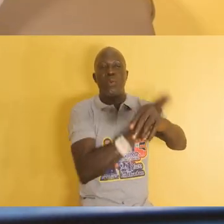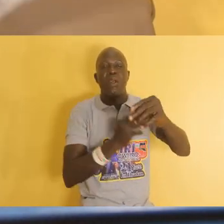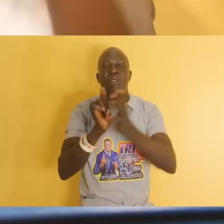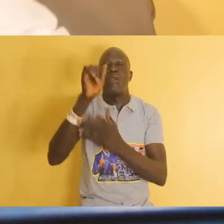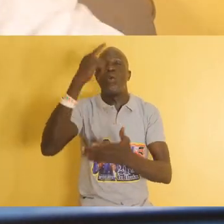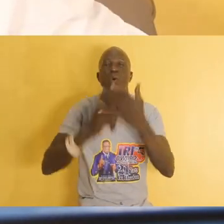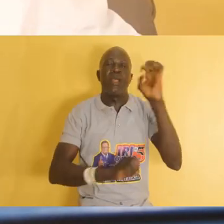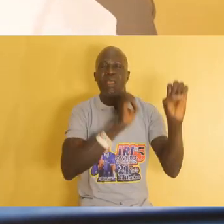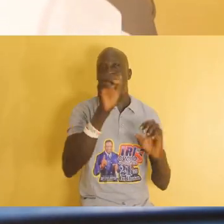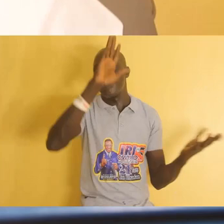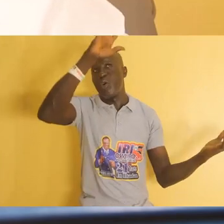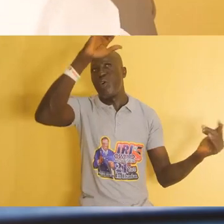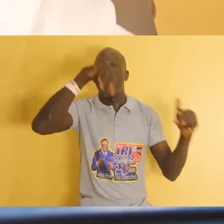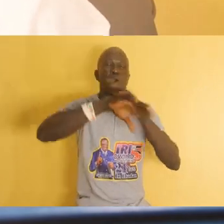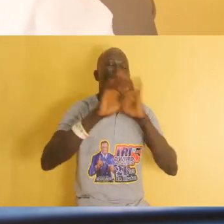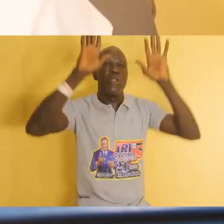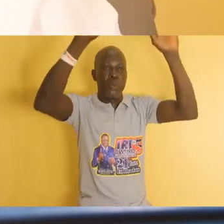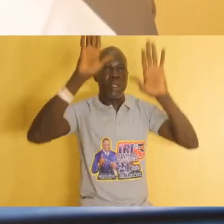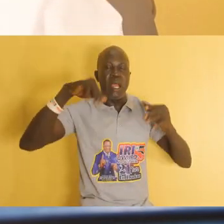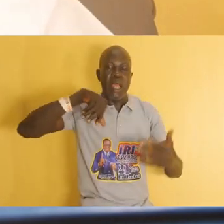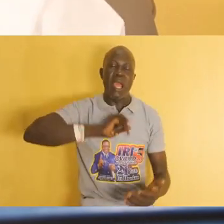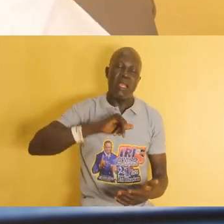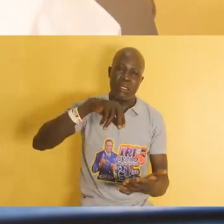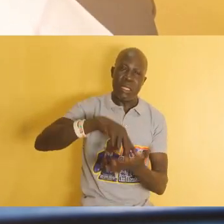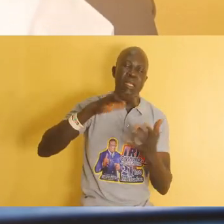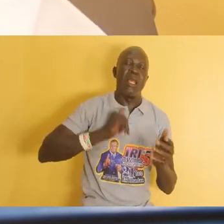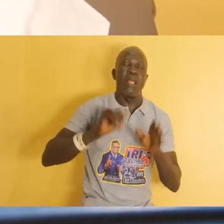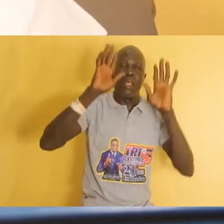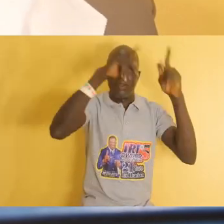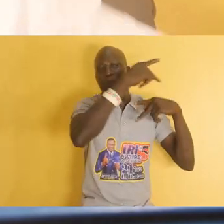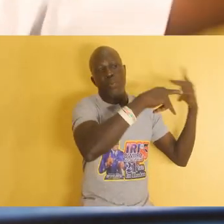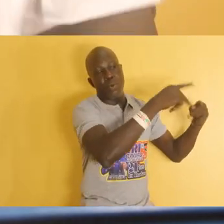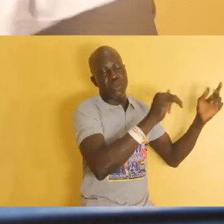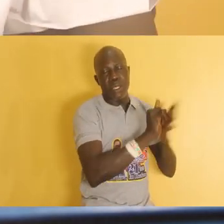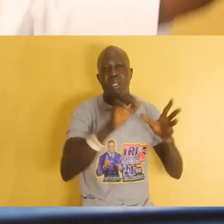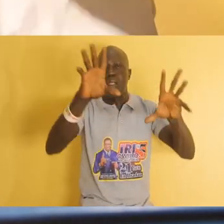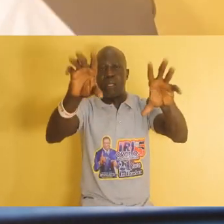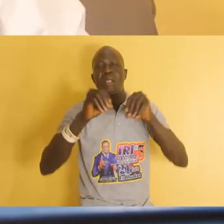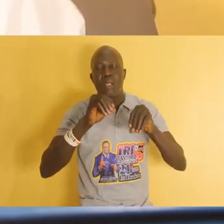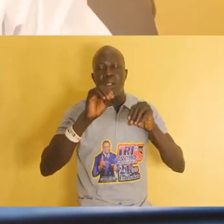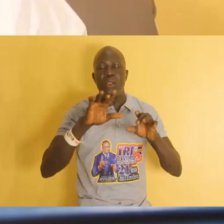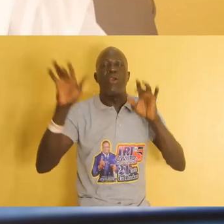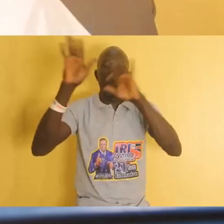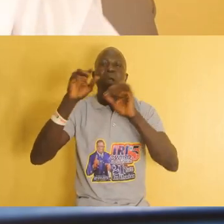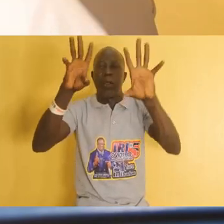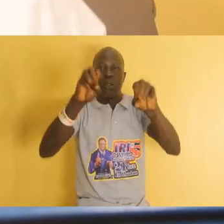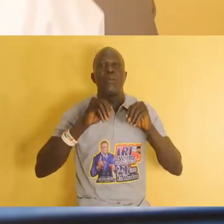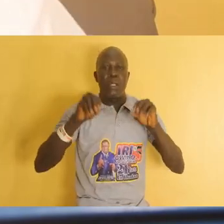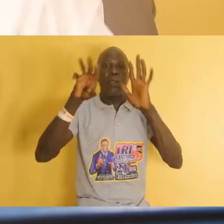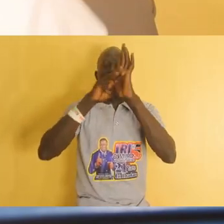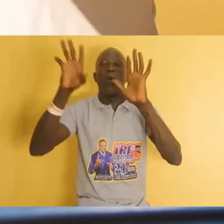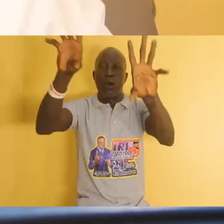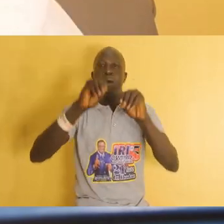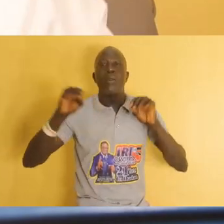gbogbo to re ti ya ni mo do bi wo ni mo so aso tele o ya gba ya no re gba ya no gba ya